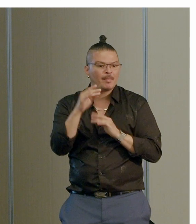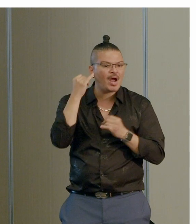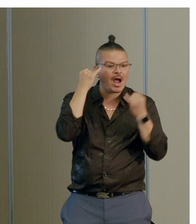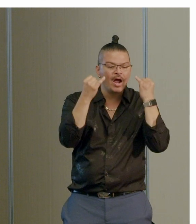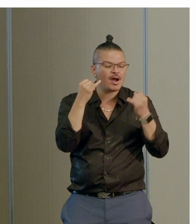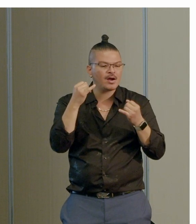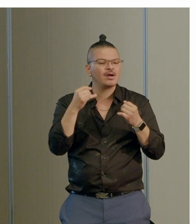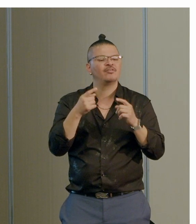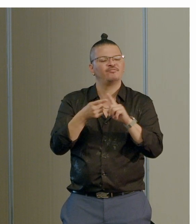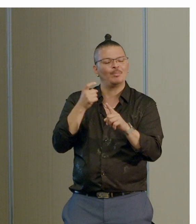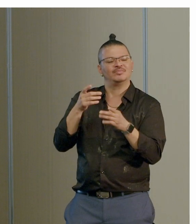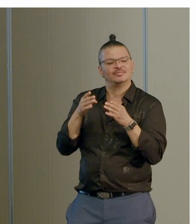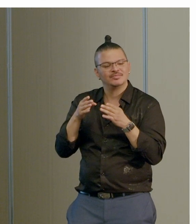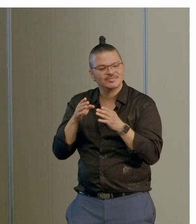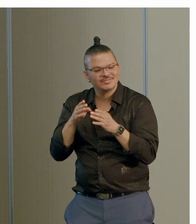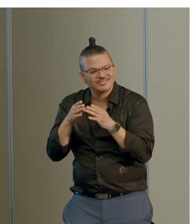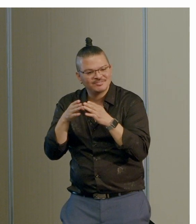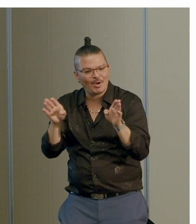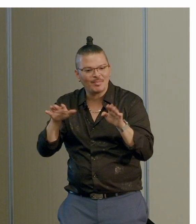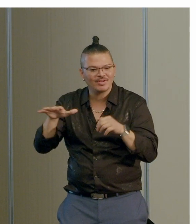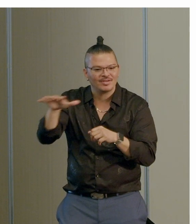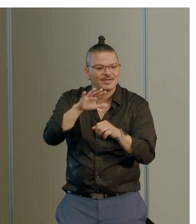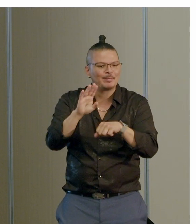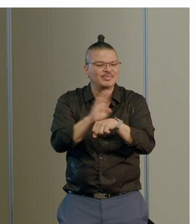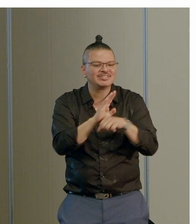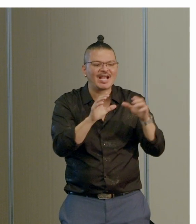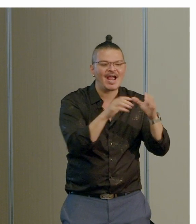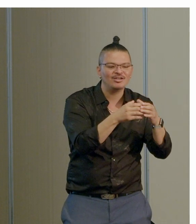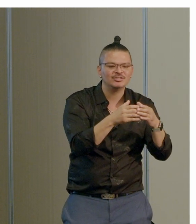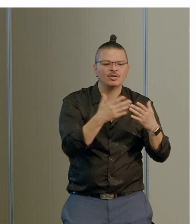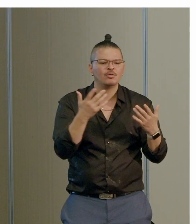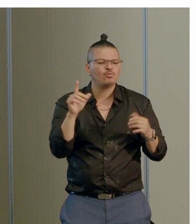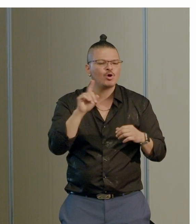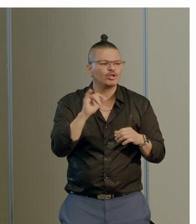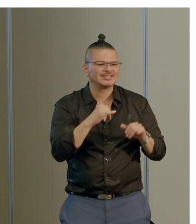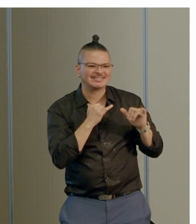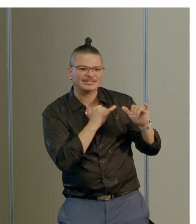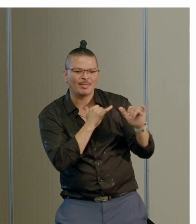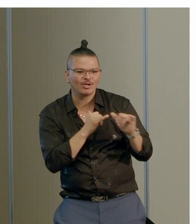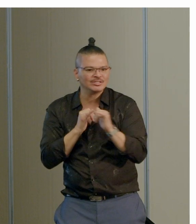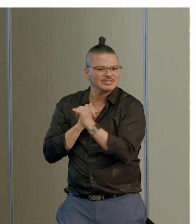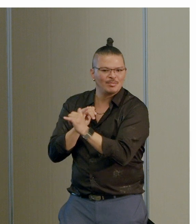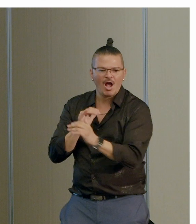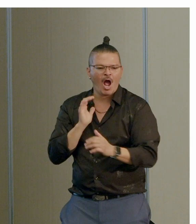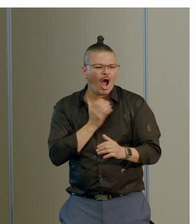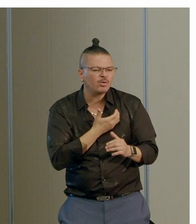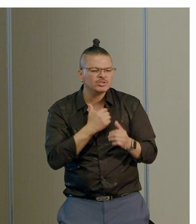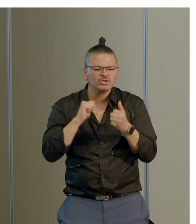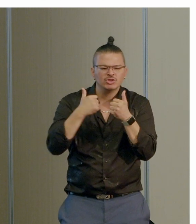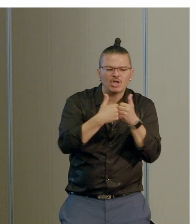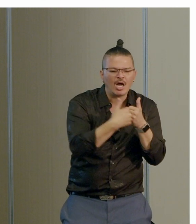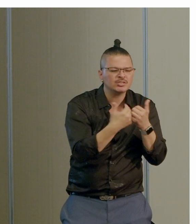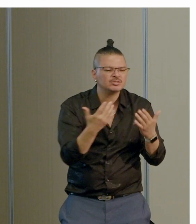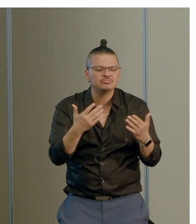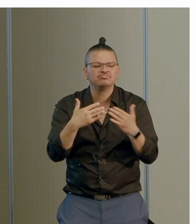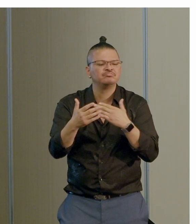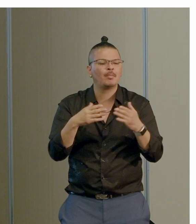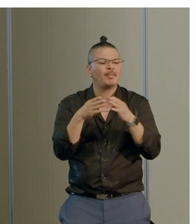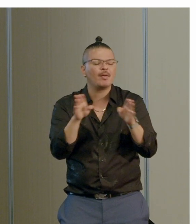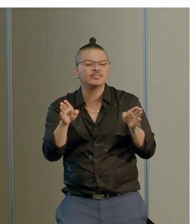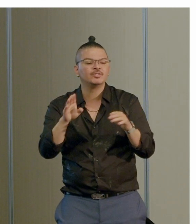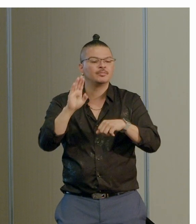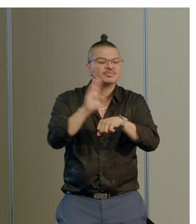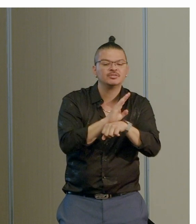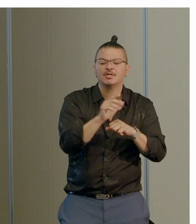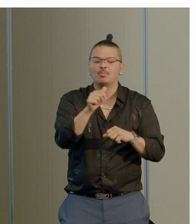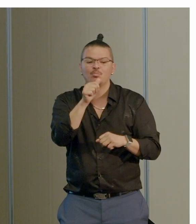So look for the similarities in our challenges, whether you're in the private sector, the public sector, the federal government, state government.